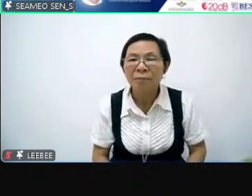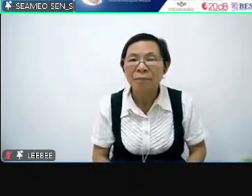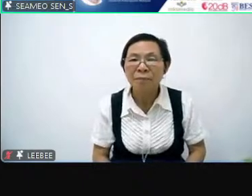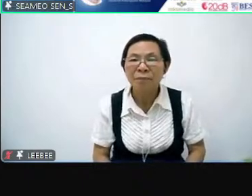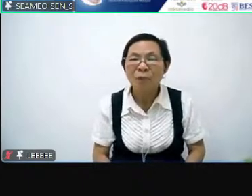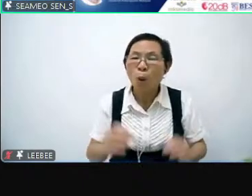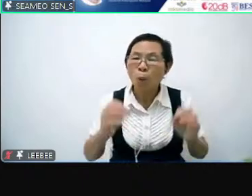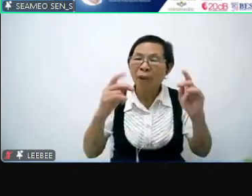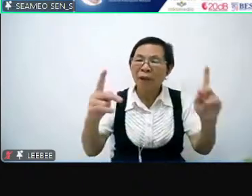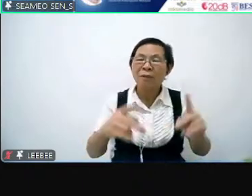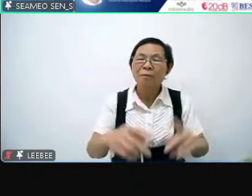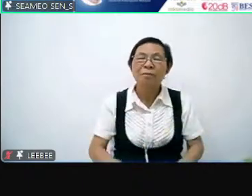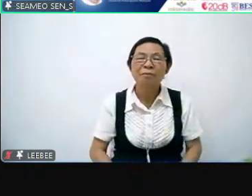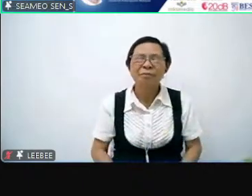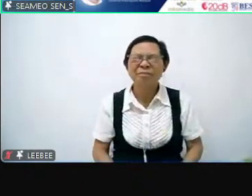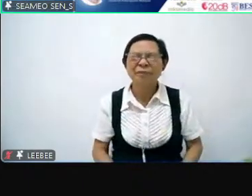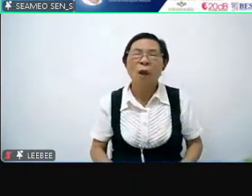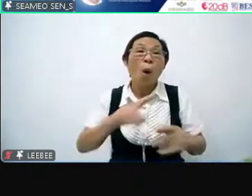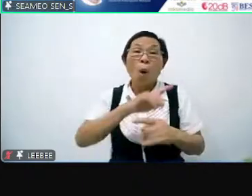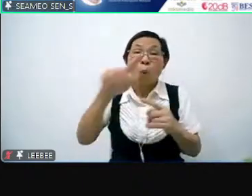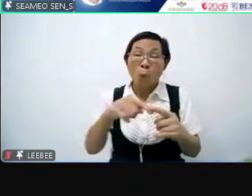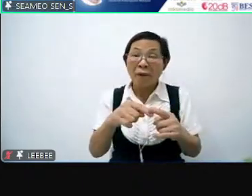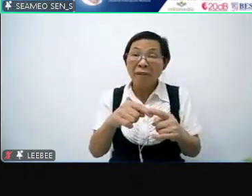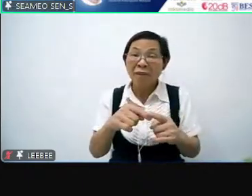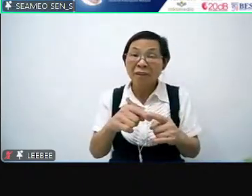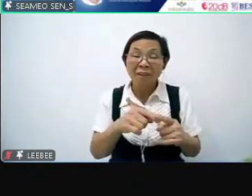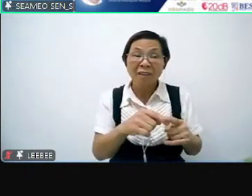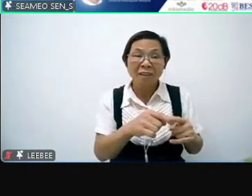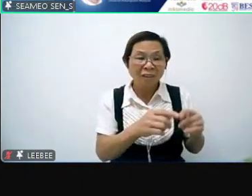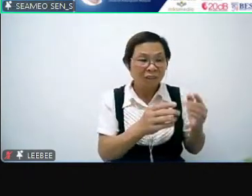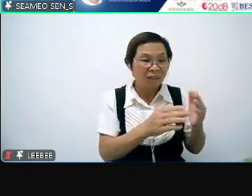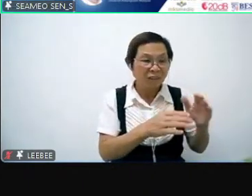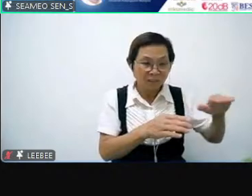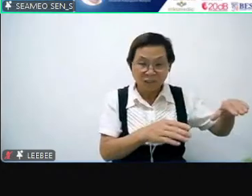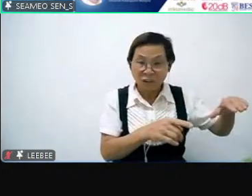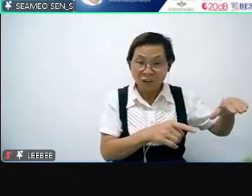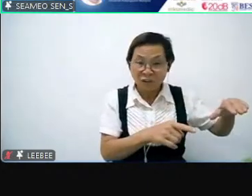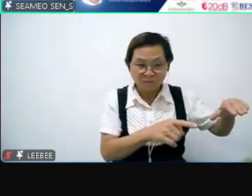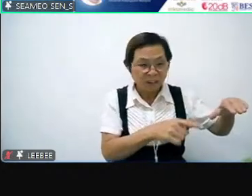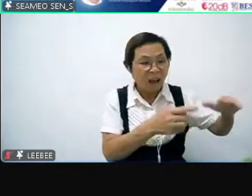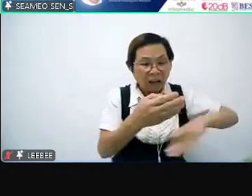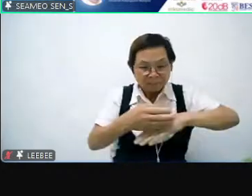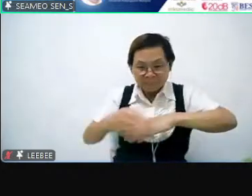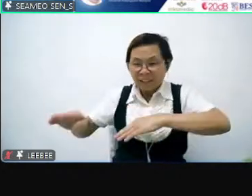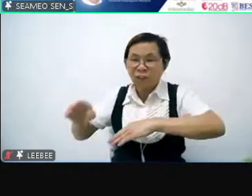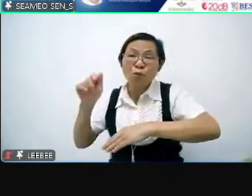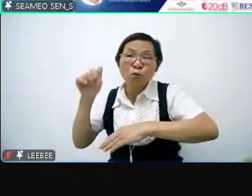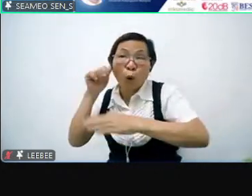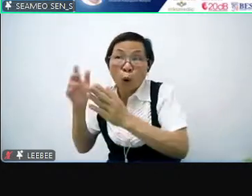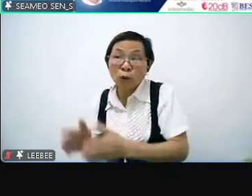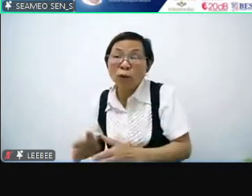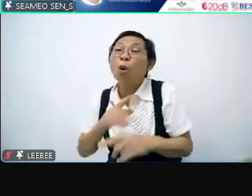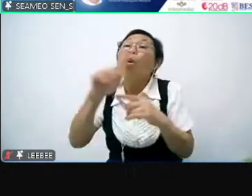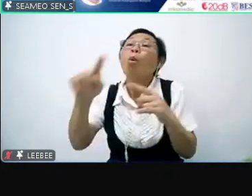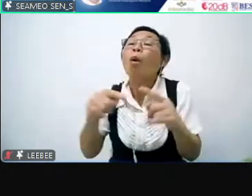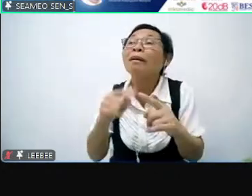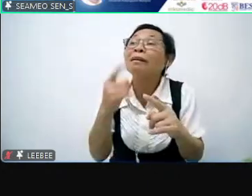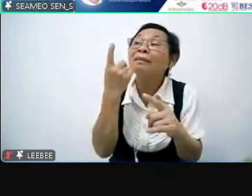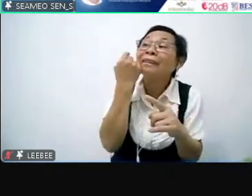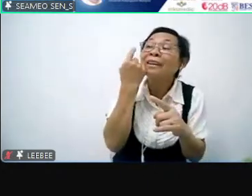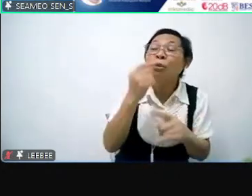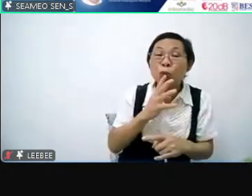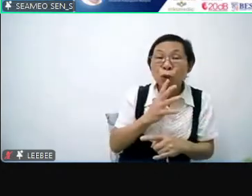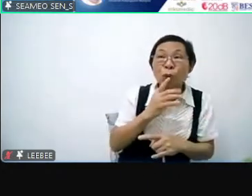Okay, when to refer a student to an audiologist. So just now we talked